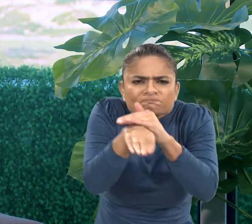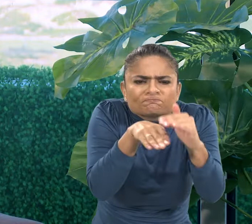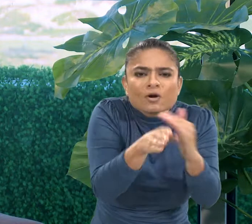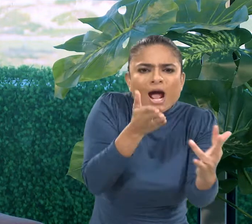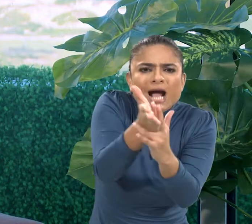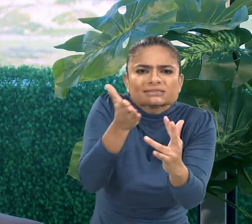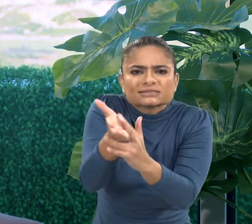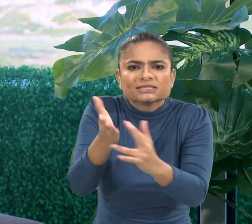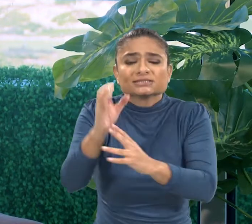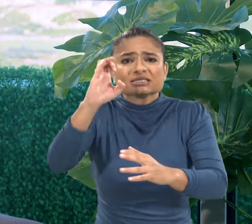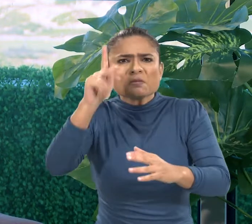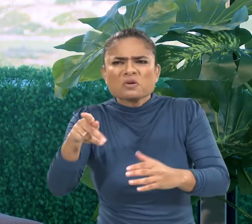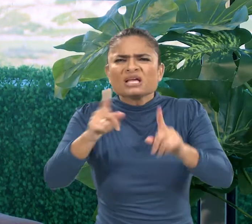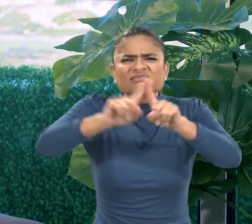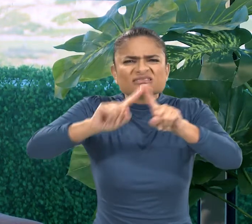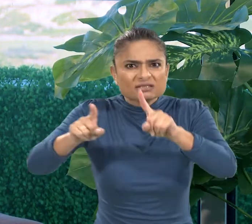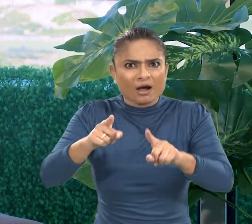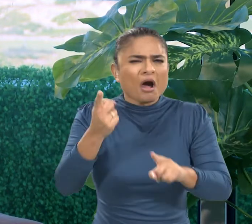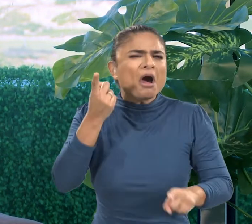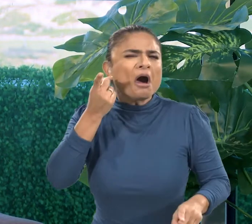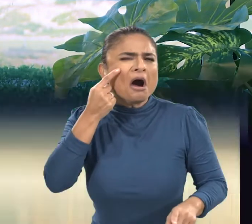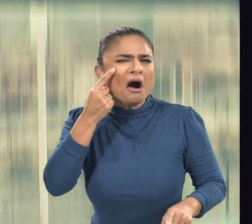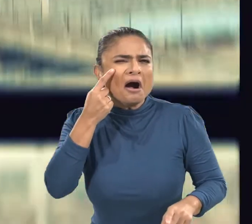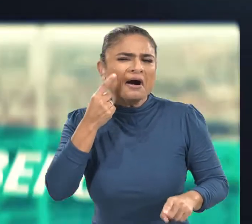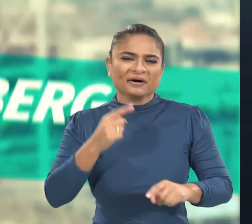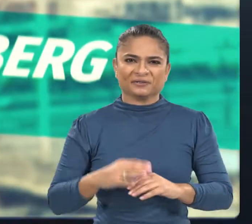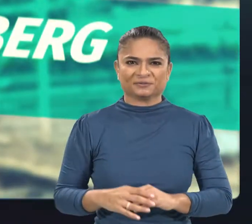prestasies word selde in Suid-Afrika gevier. Kom ons vind uit meer.